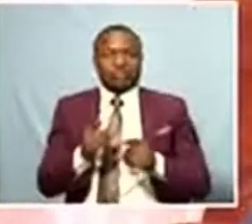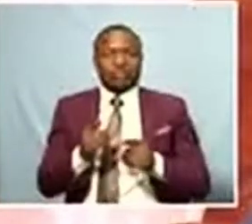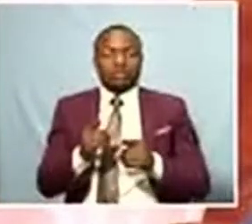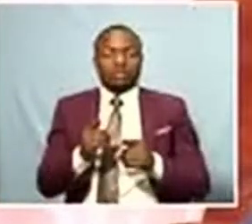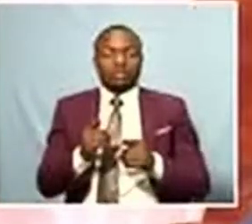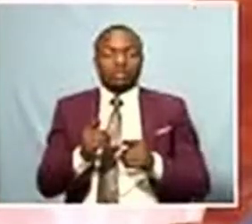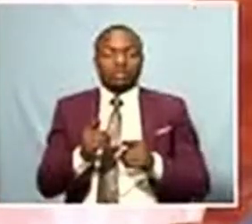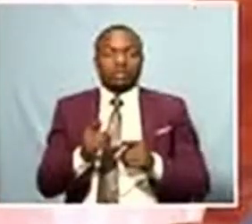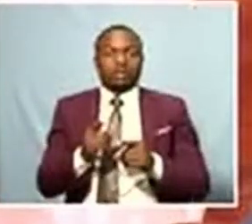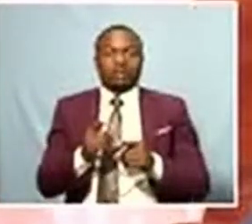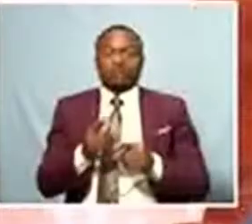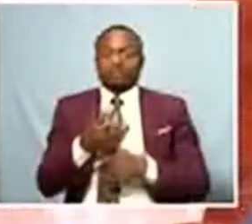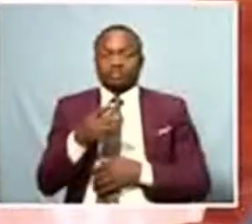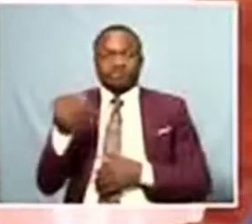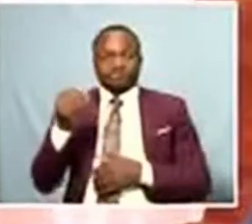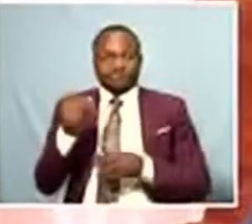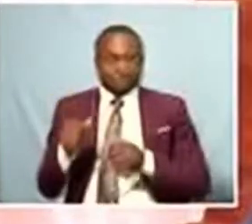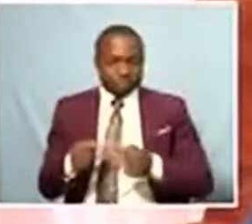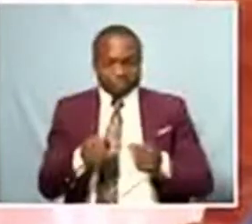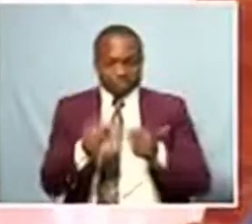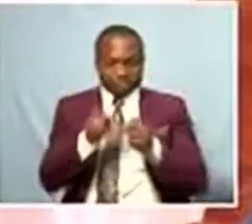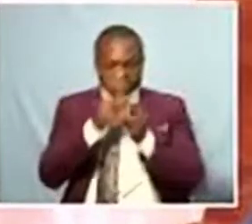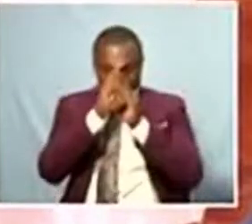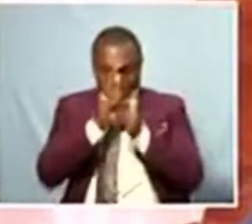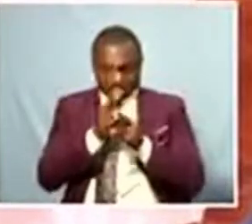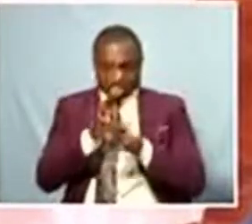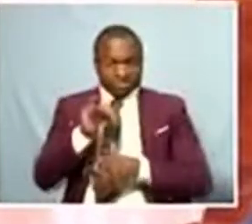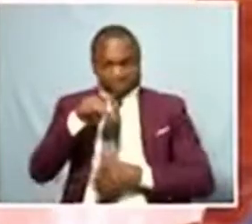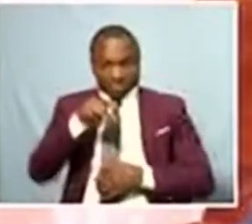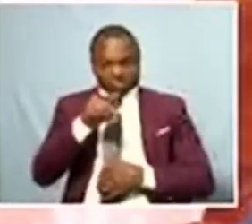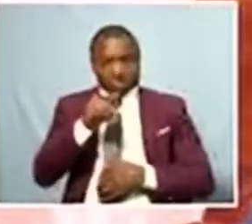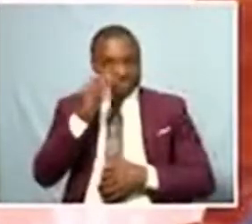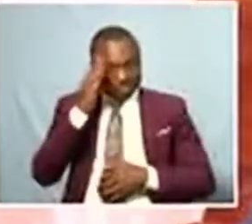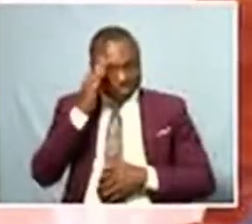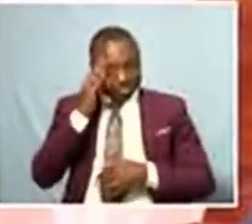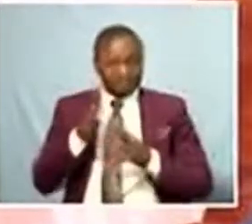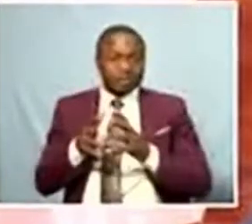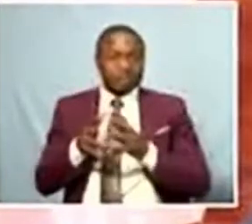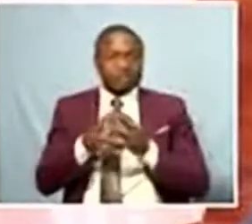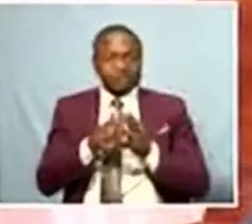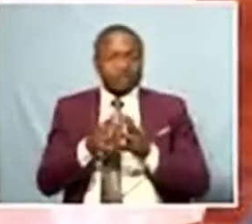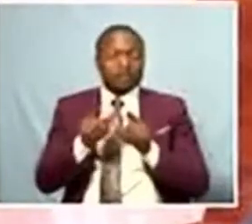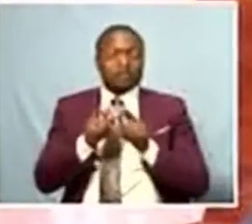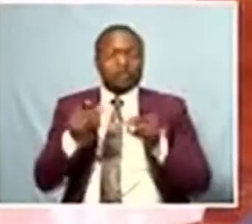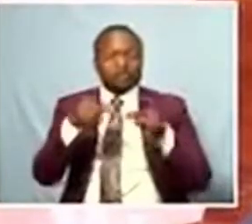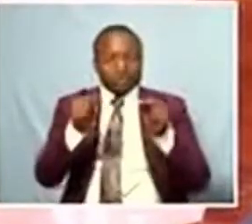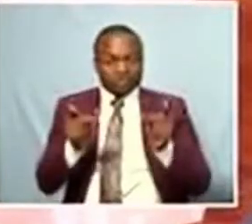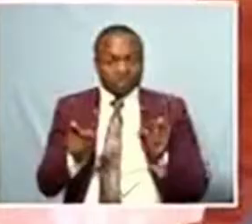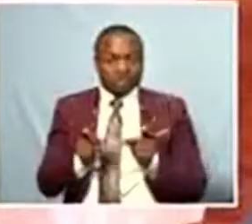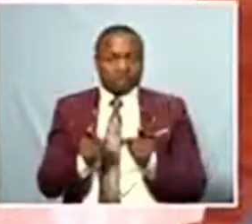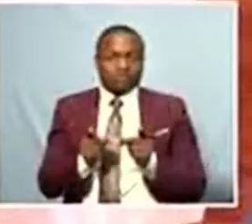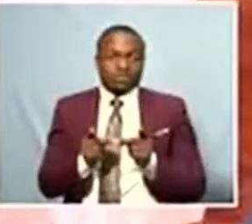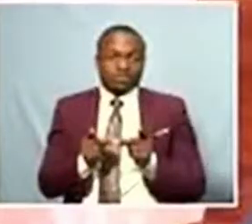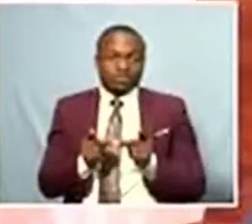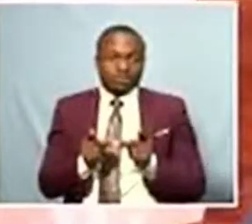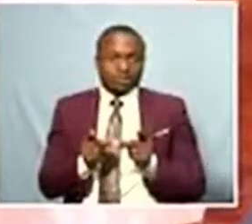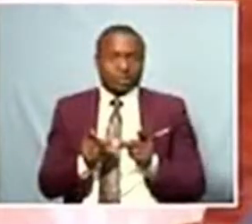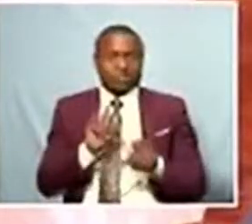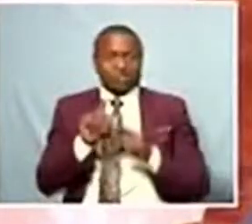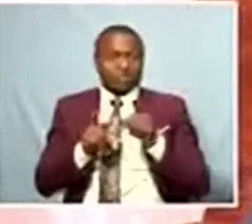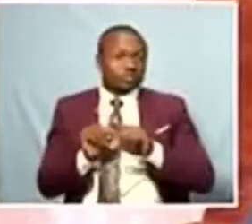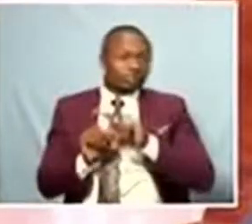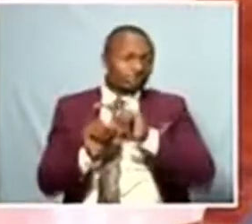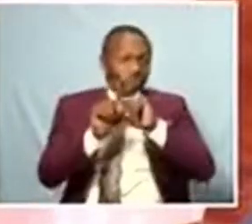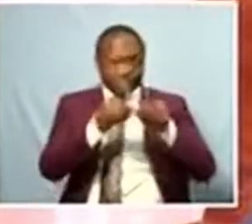system. As your honourable MPs know, America is a huge place, very difficult for them to control. So when people go